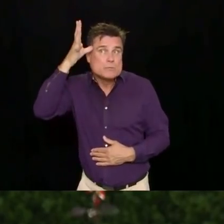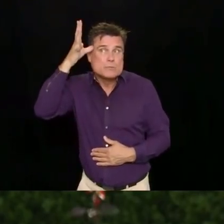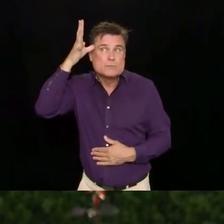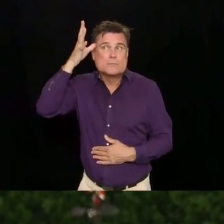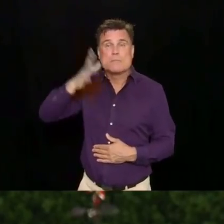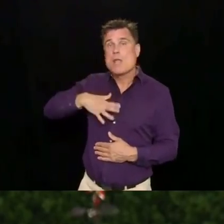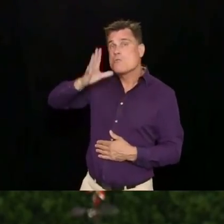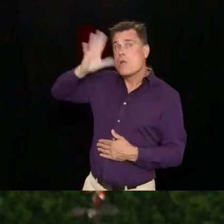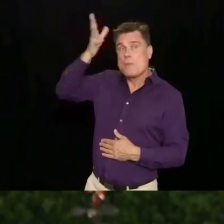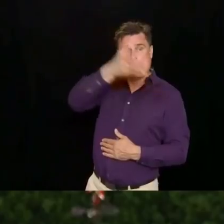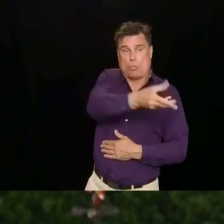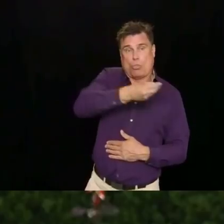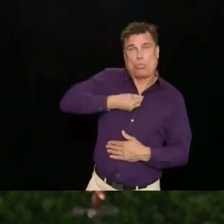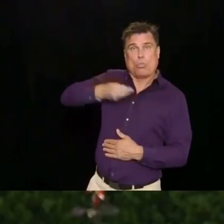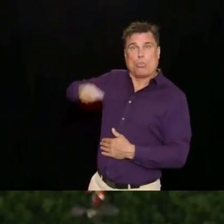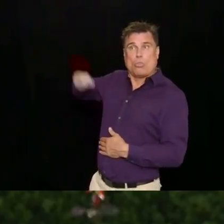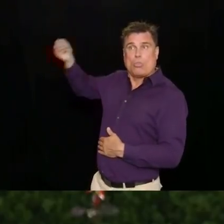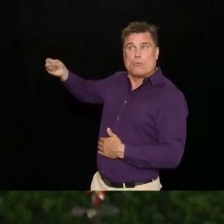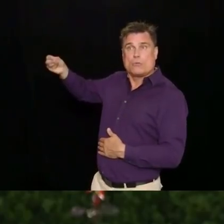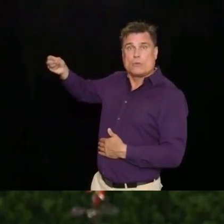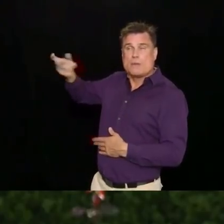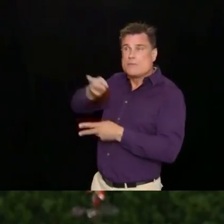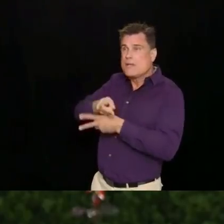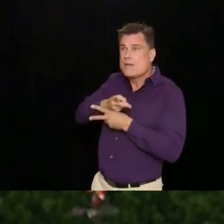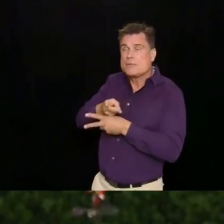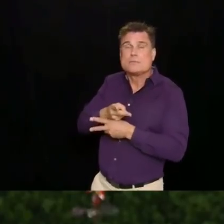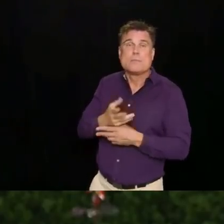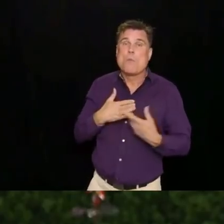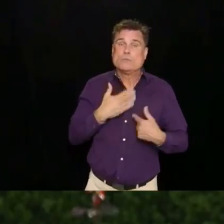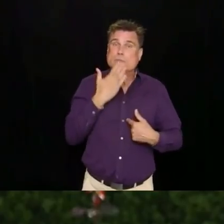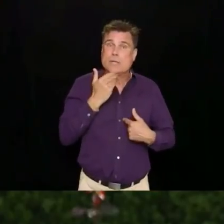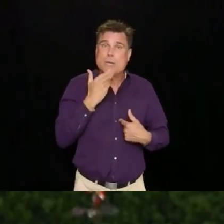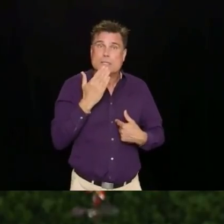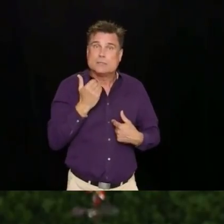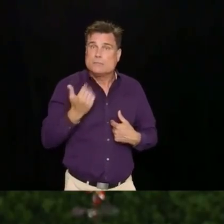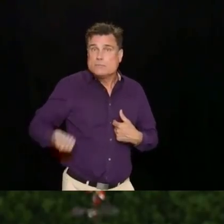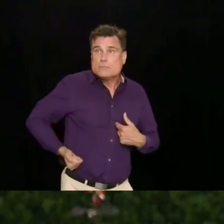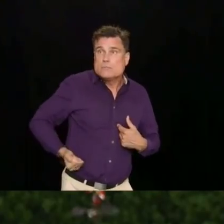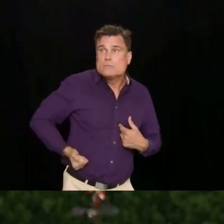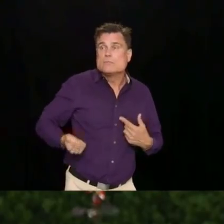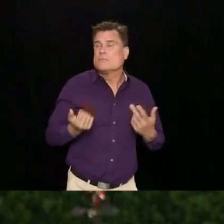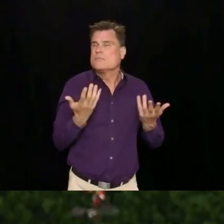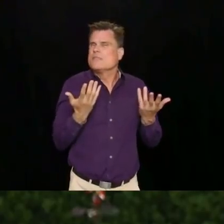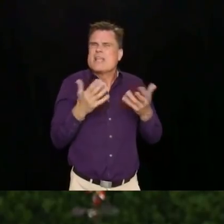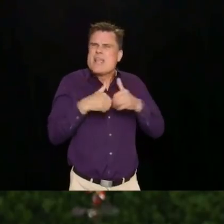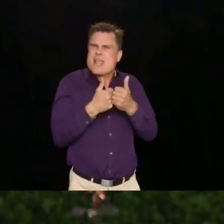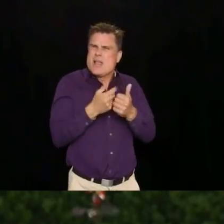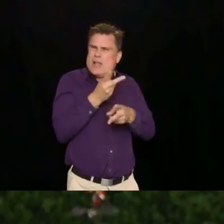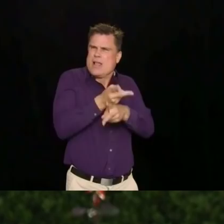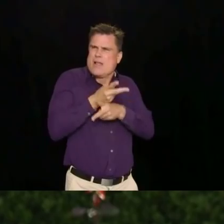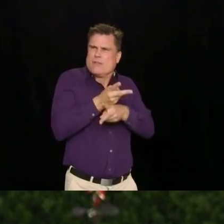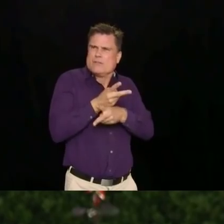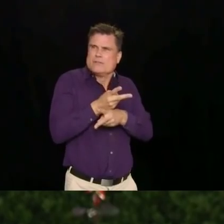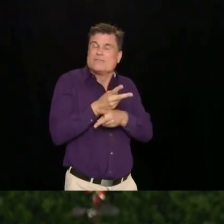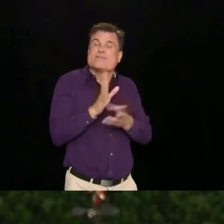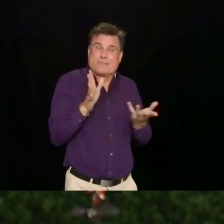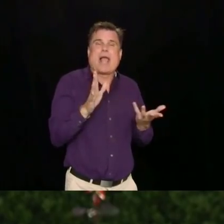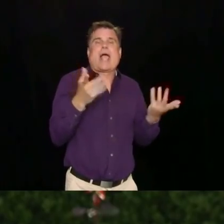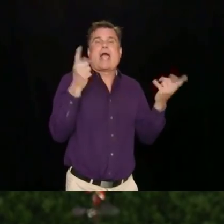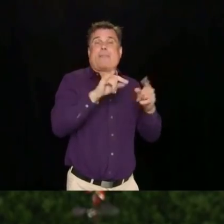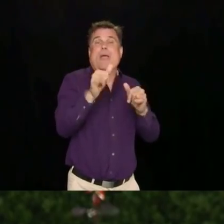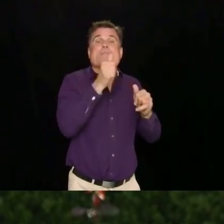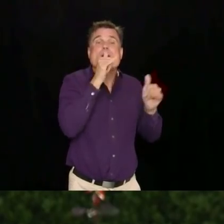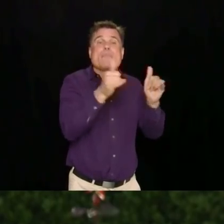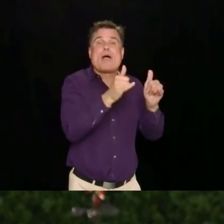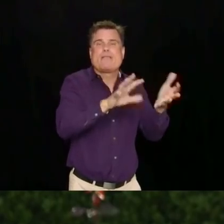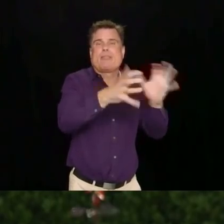have chronic diseases such as diabetes, and act accordingly. And I think that's the lesson in this case. As you know, we announced,